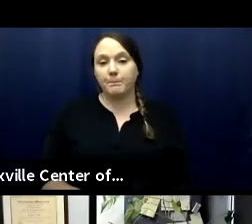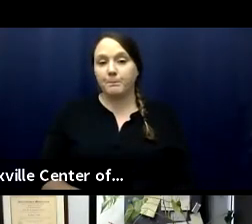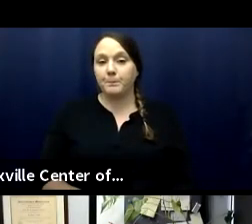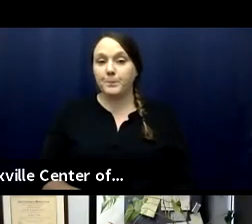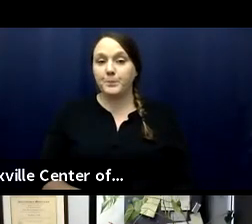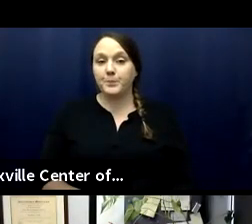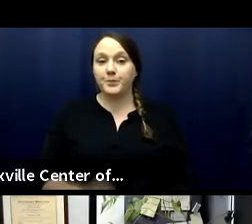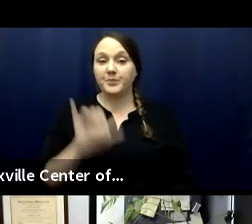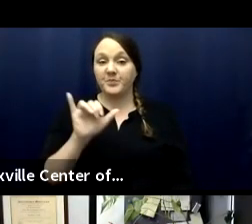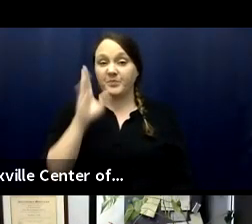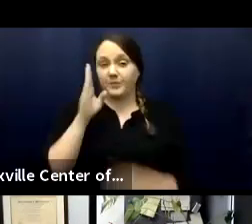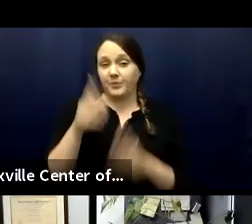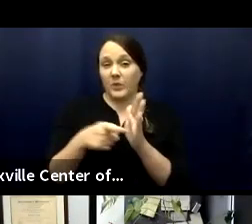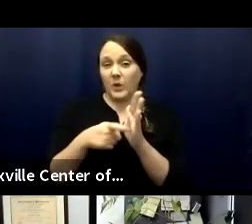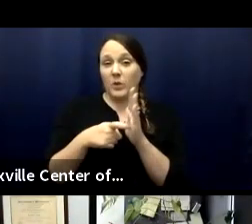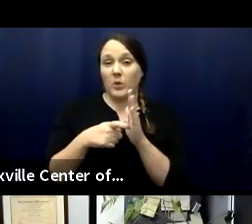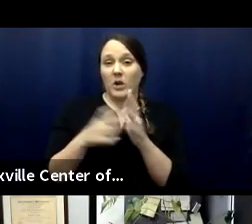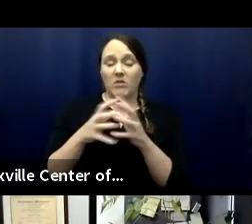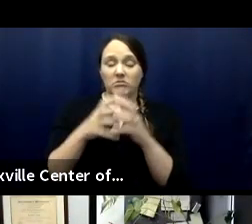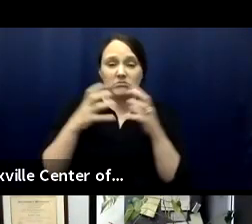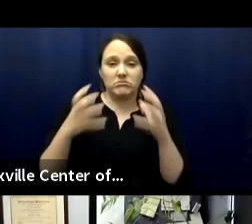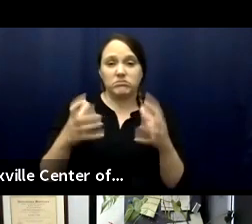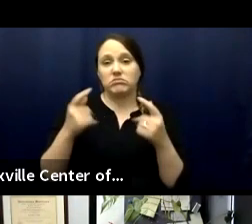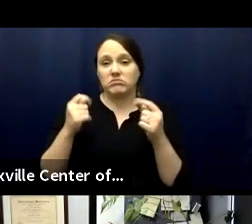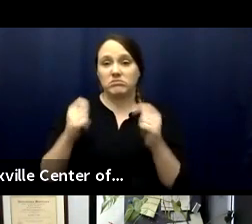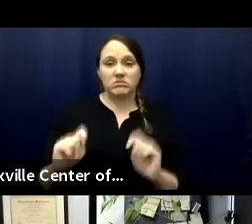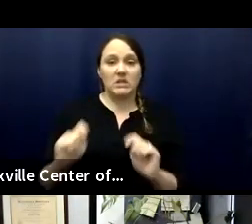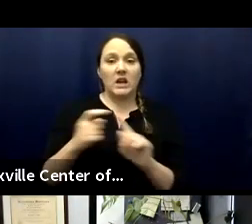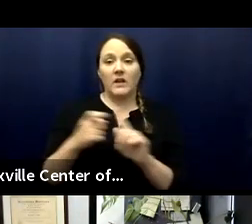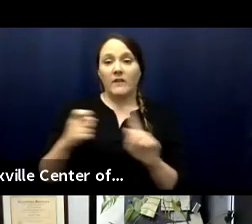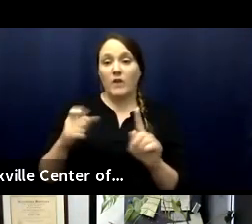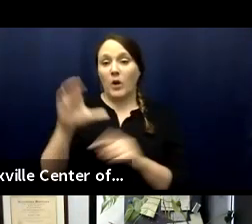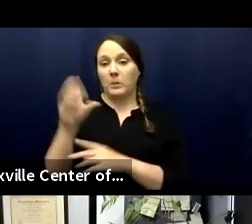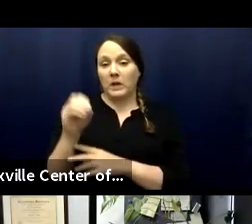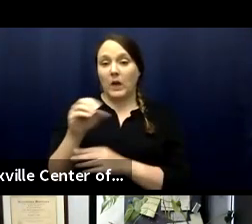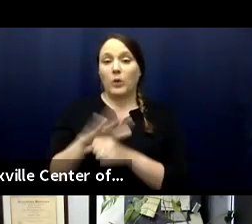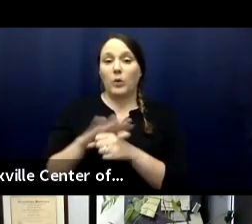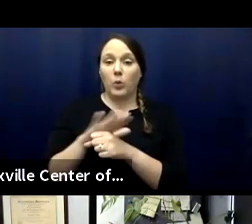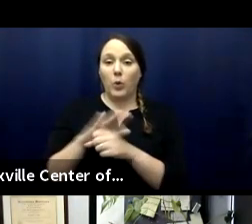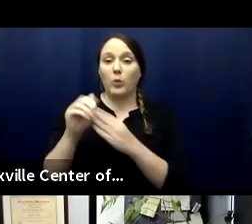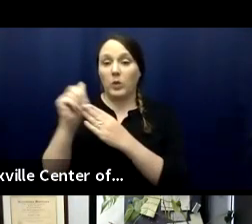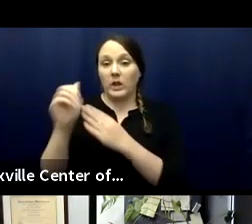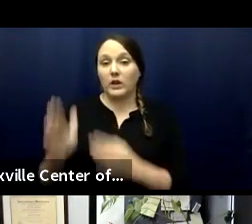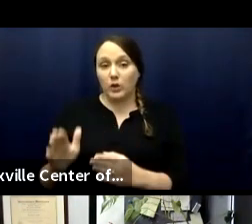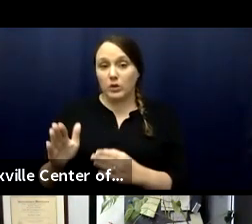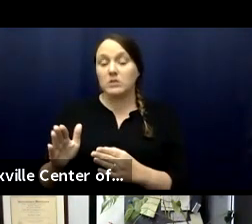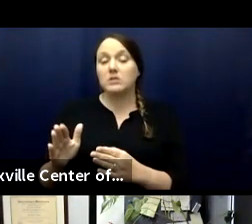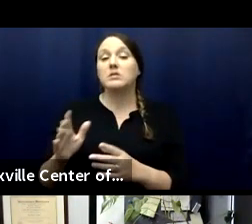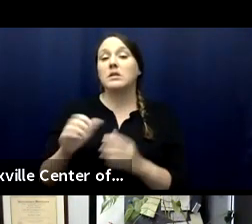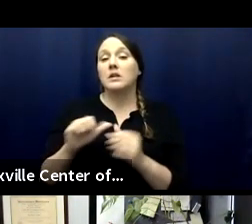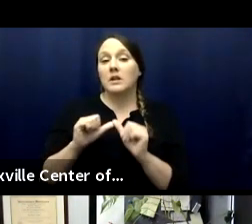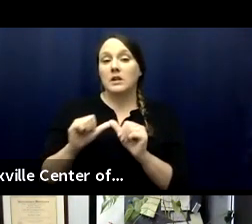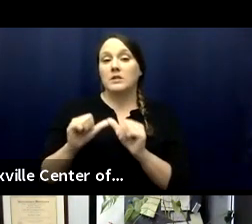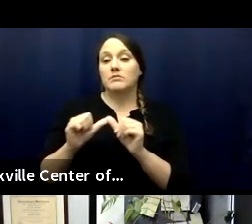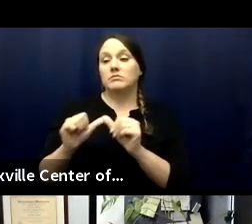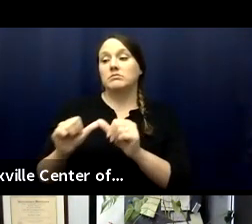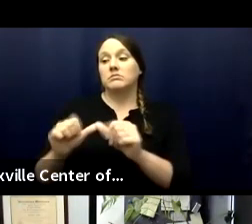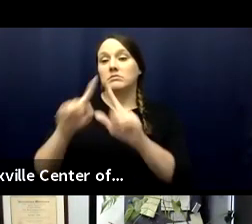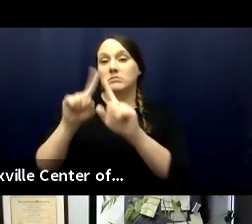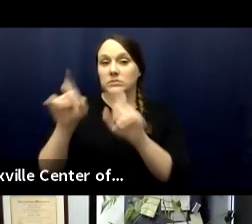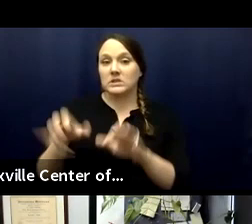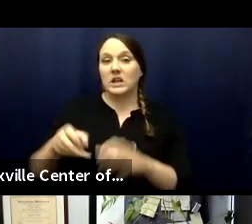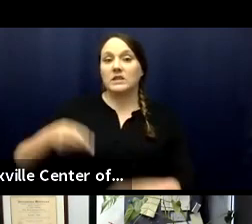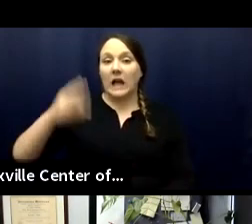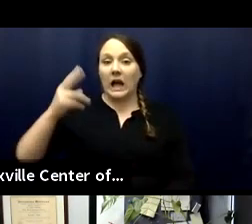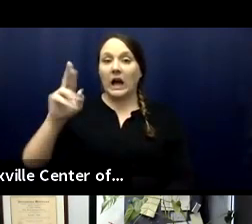It would require a monumental effort on the part of county and local leaders to continue to test at such a high